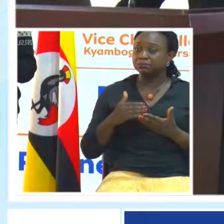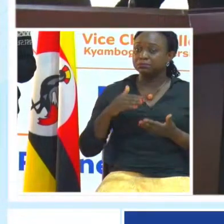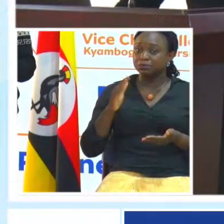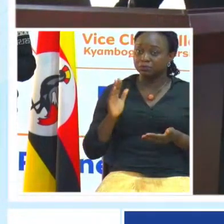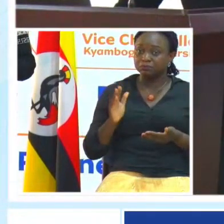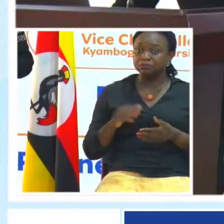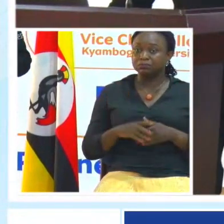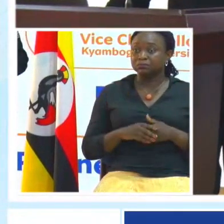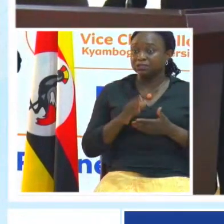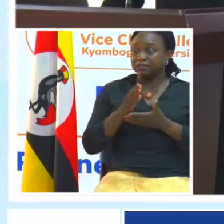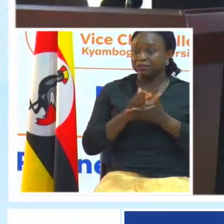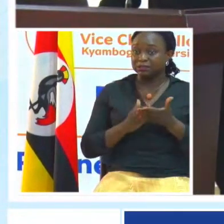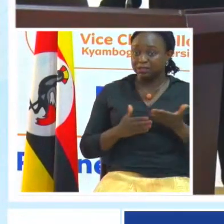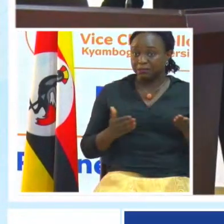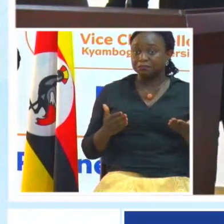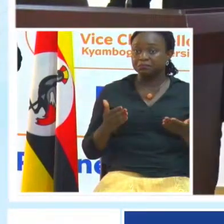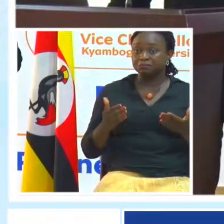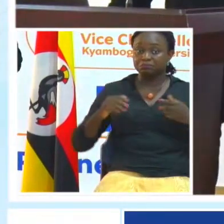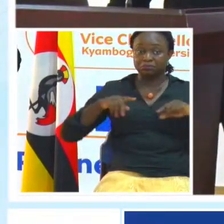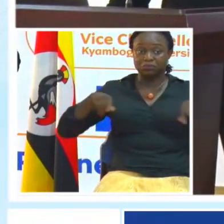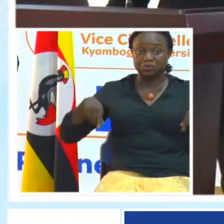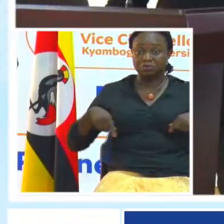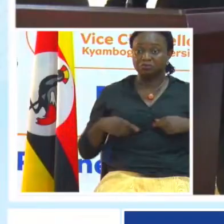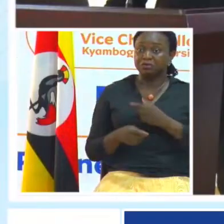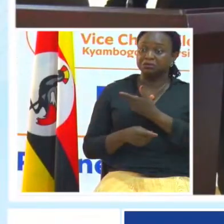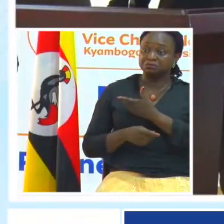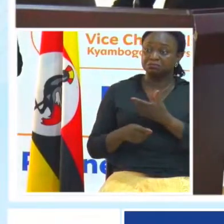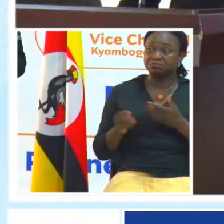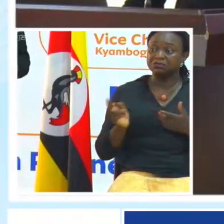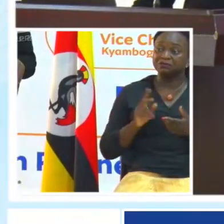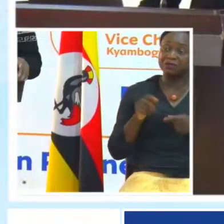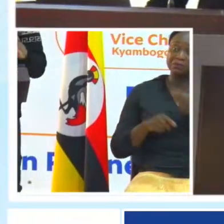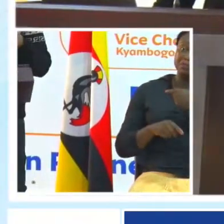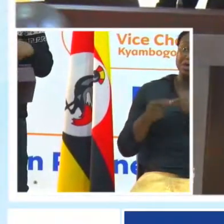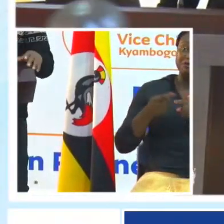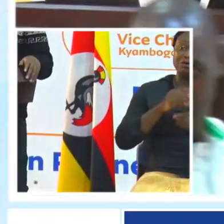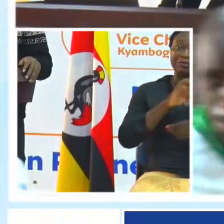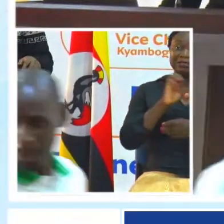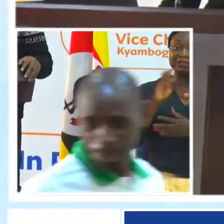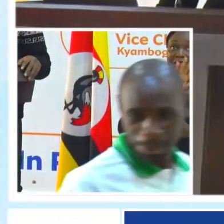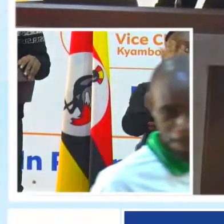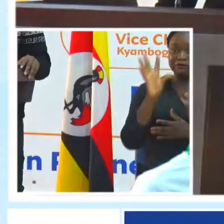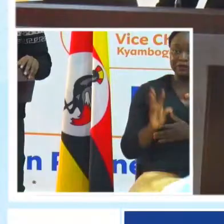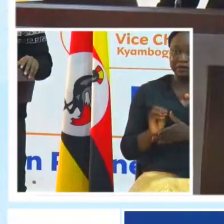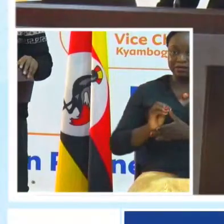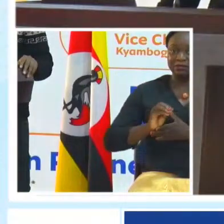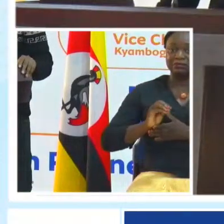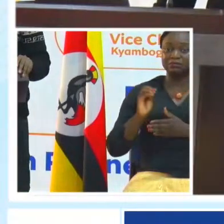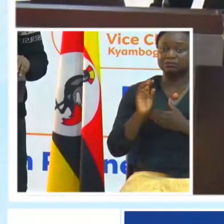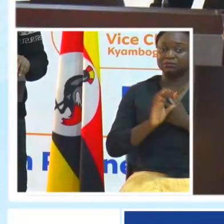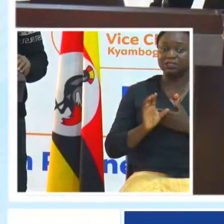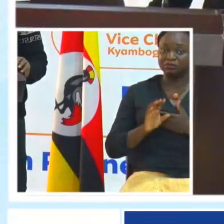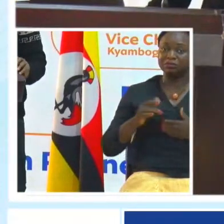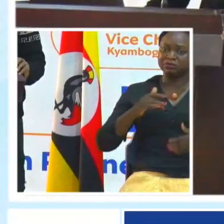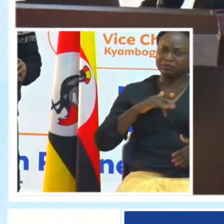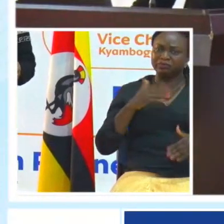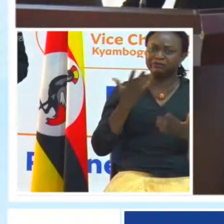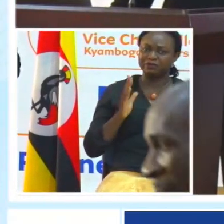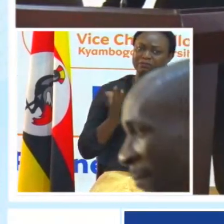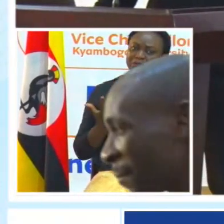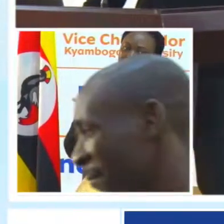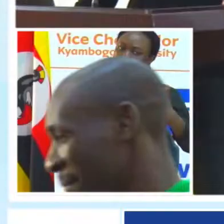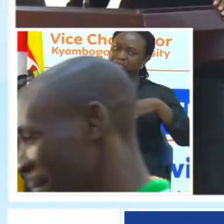especially those of us who come from within the East African community, we feel more